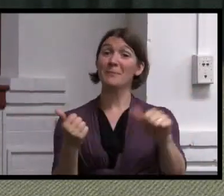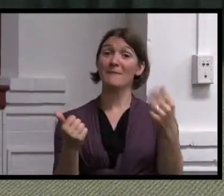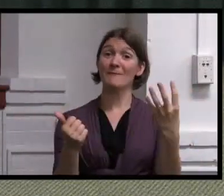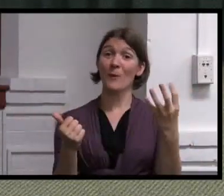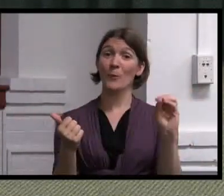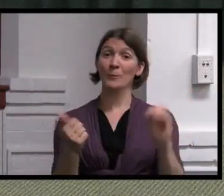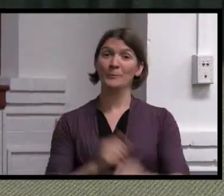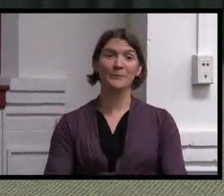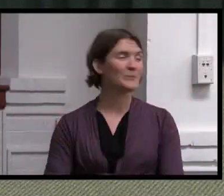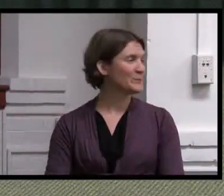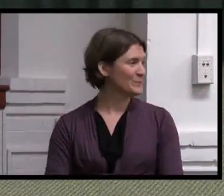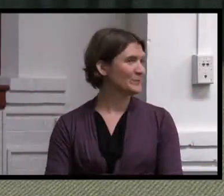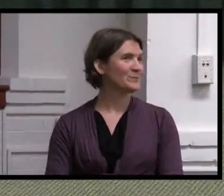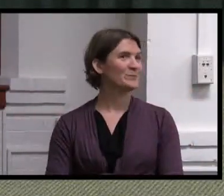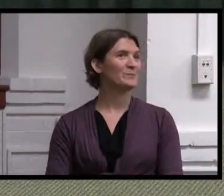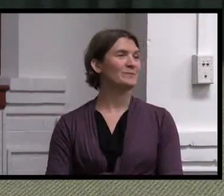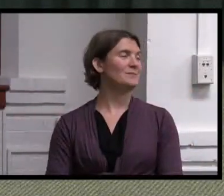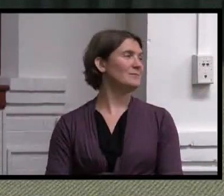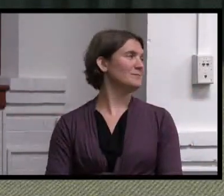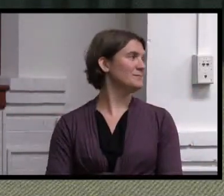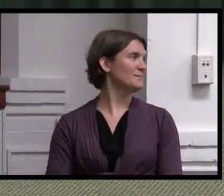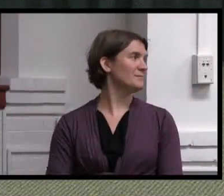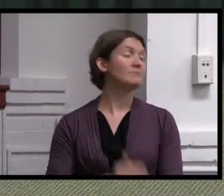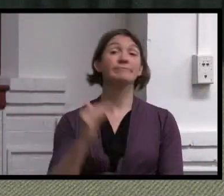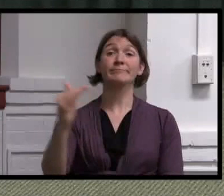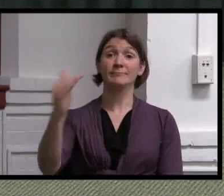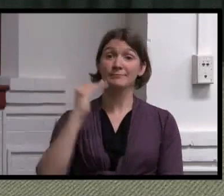carries 4-0.